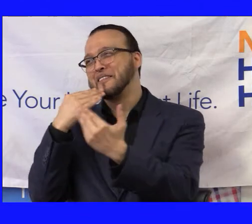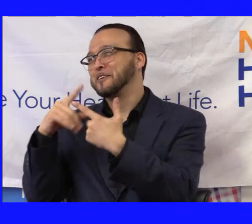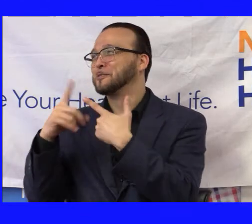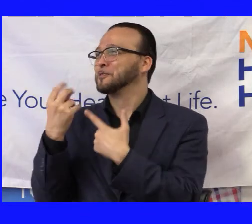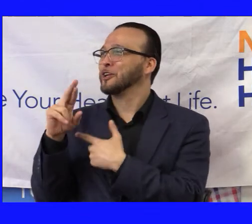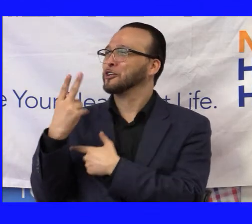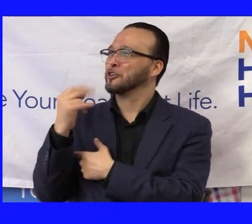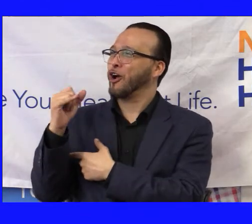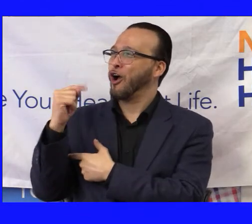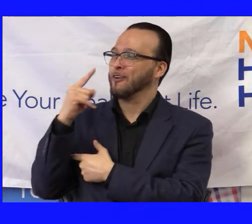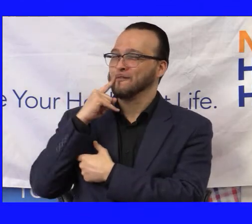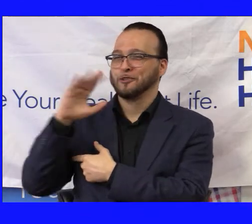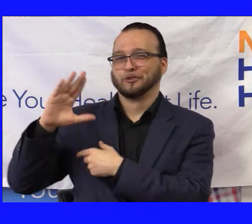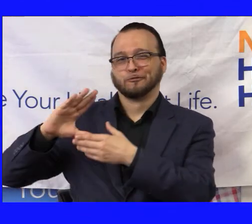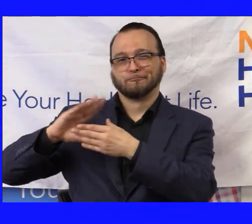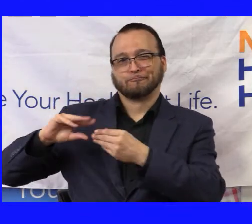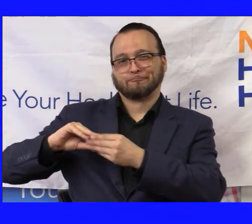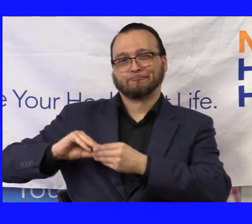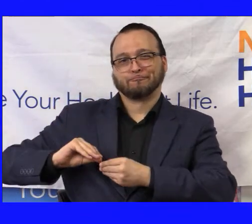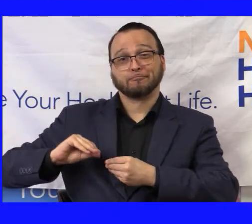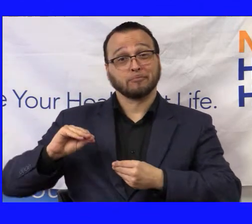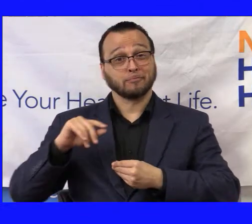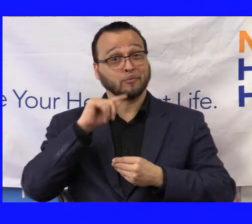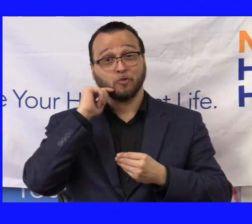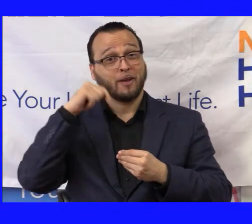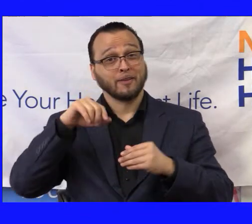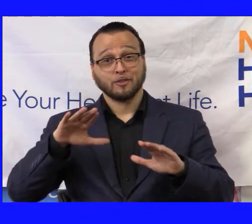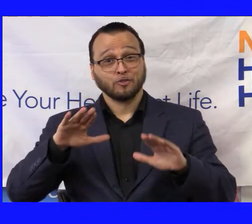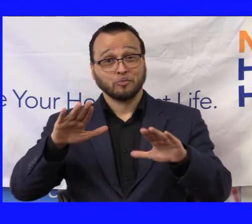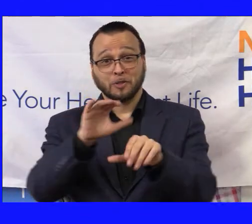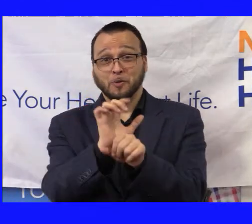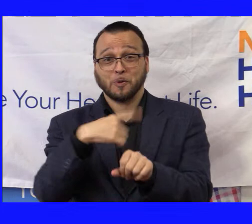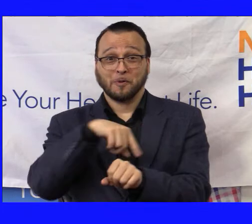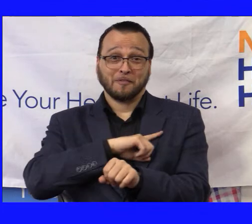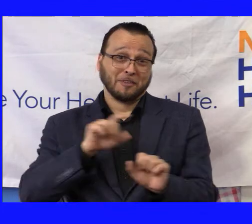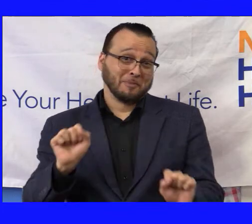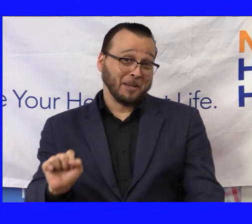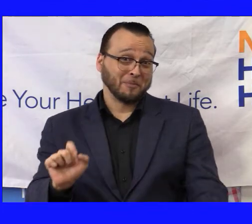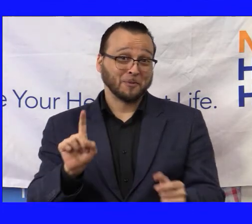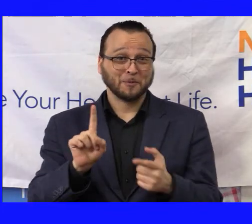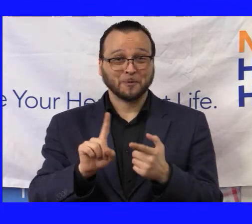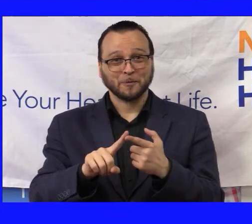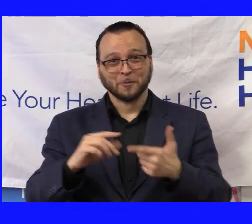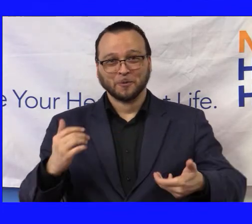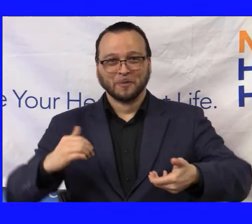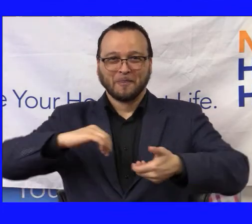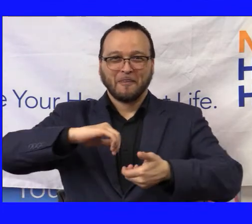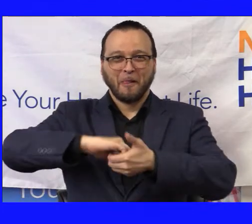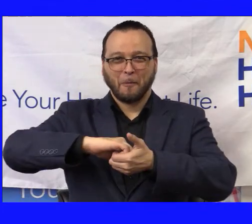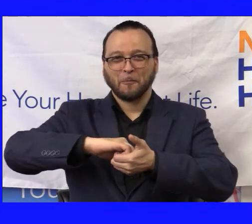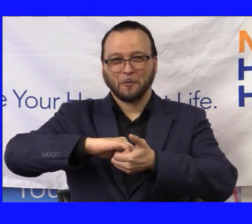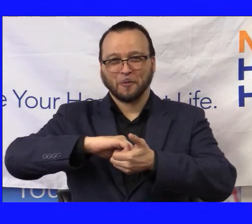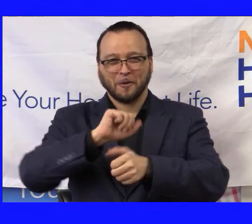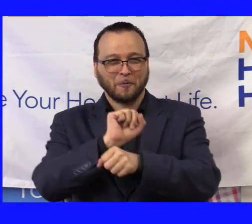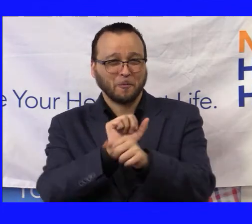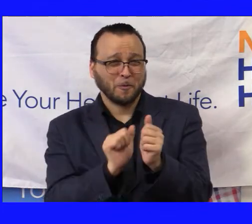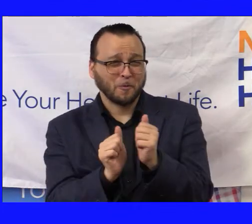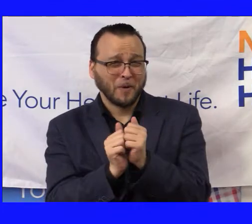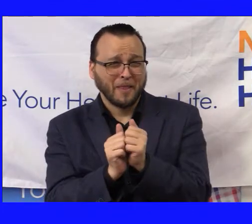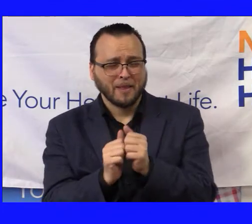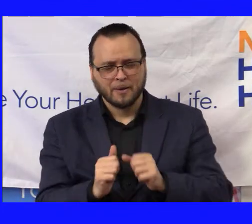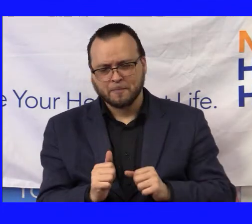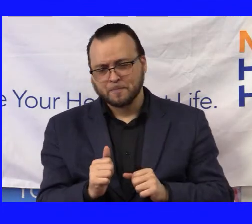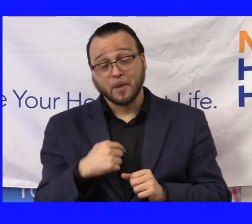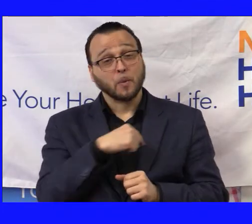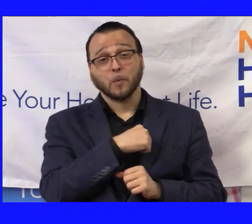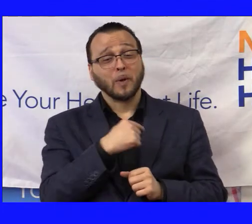that. This is really tremendous work that we've been able to collaborate and work with. And we've just